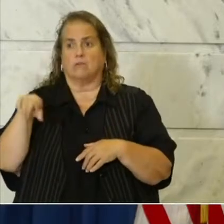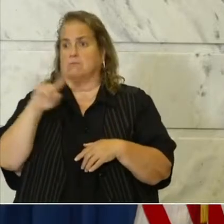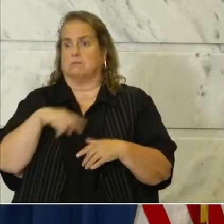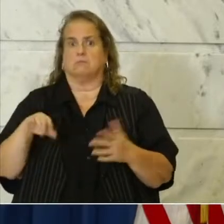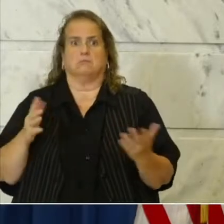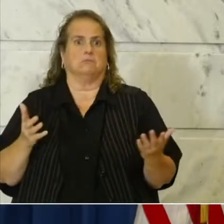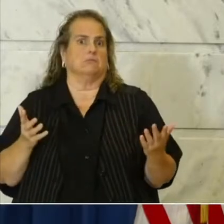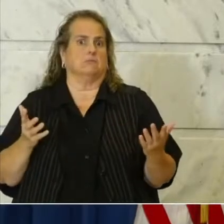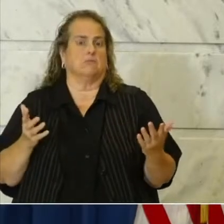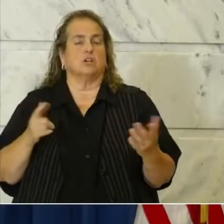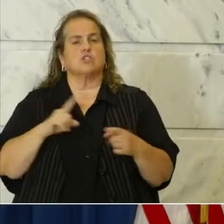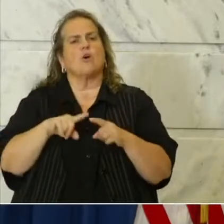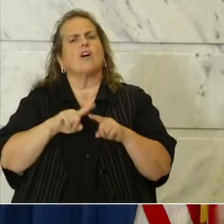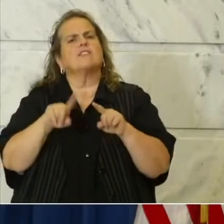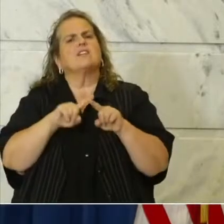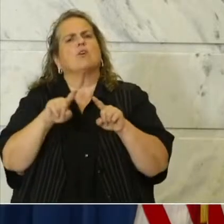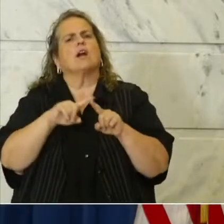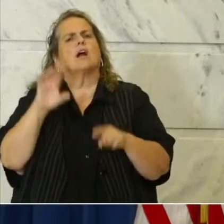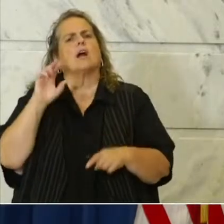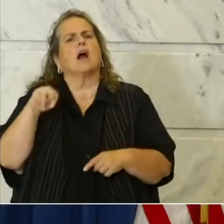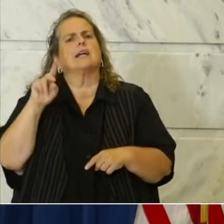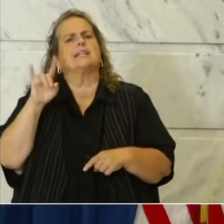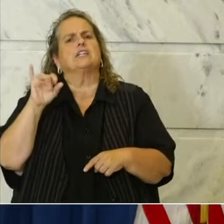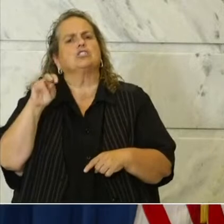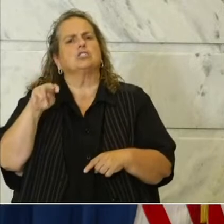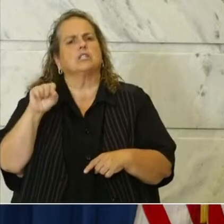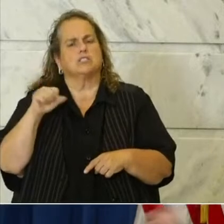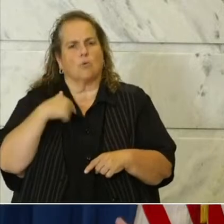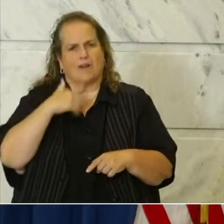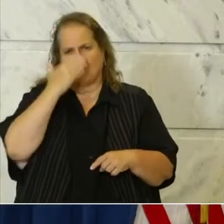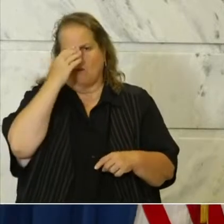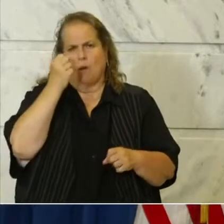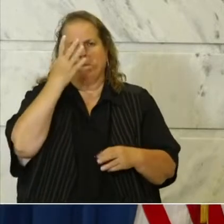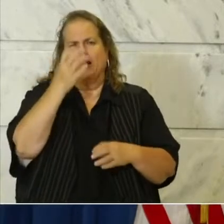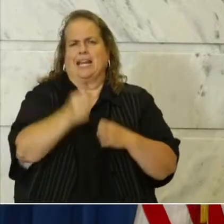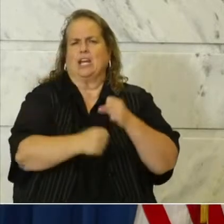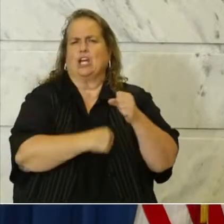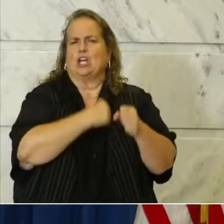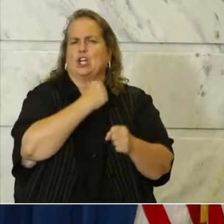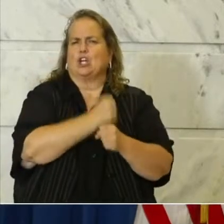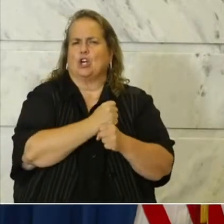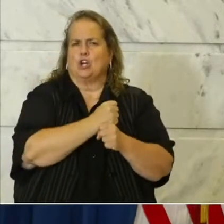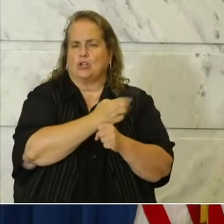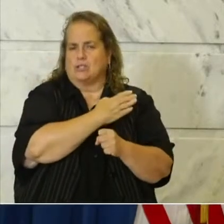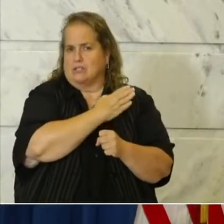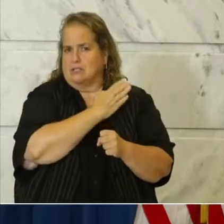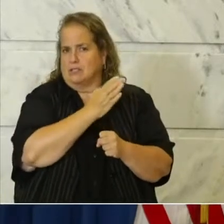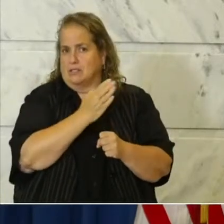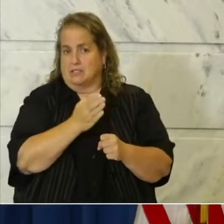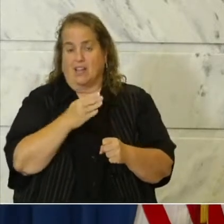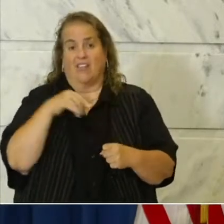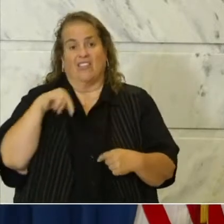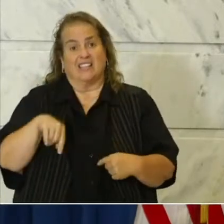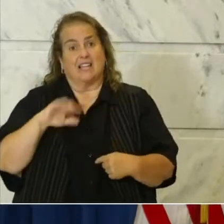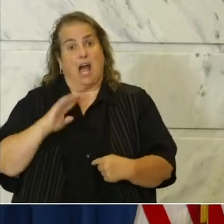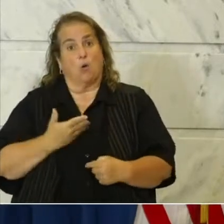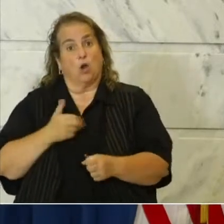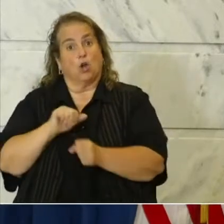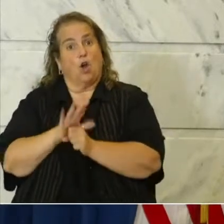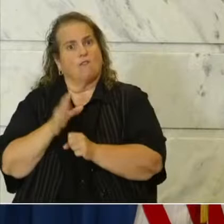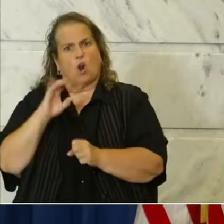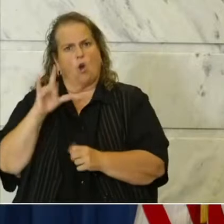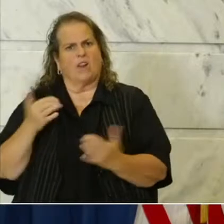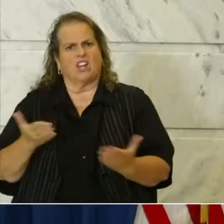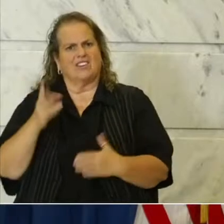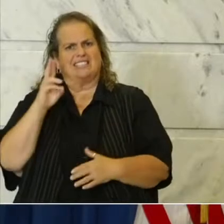I mentioned, those other illnesses, we've known for decades and have cataloged what happens in people. This one's been around for 6 months. We don't know what happens.